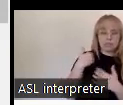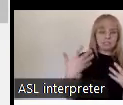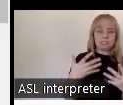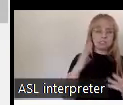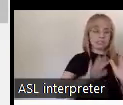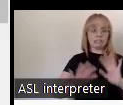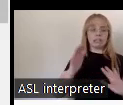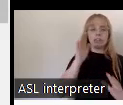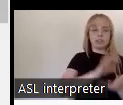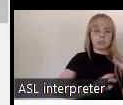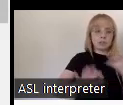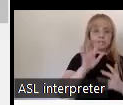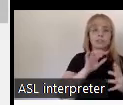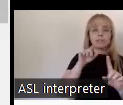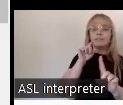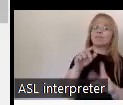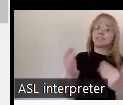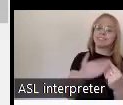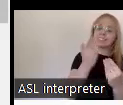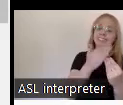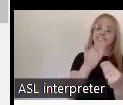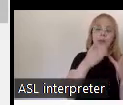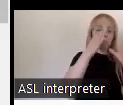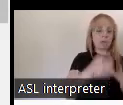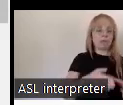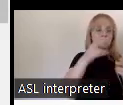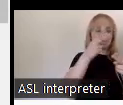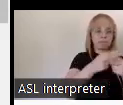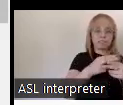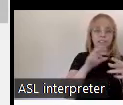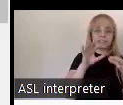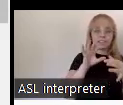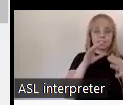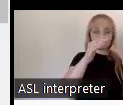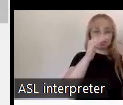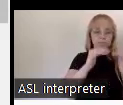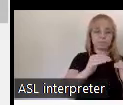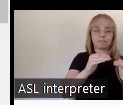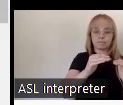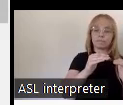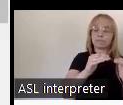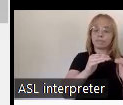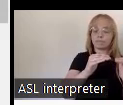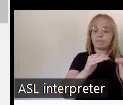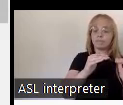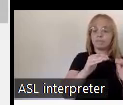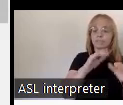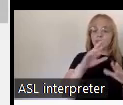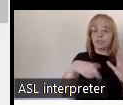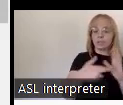should contact them. And sometimes you have changes. Case management might